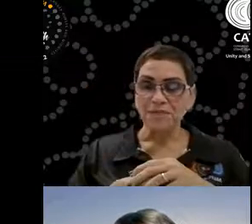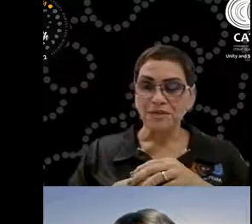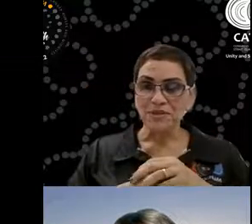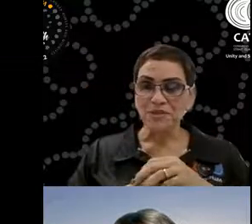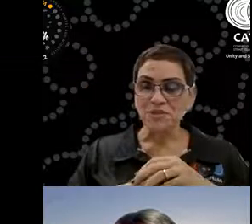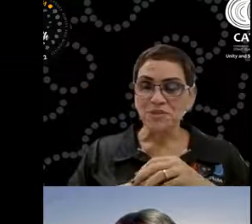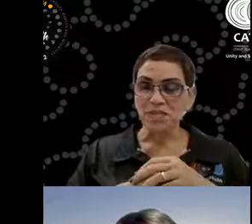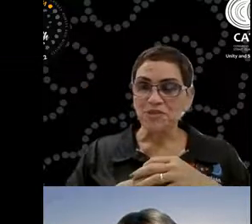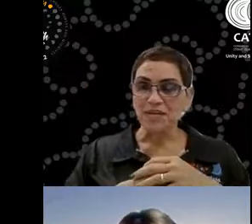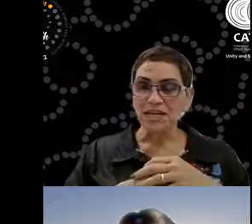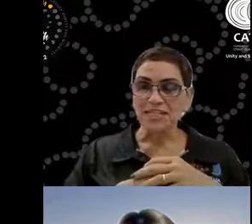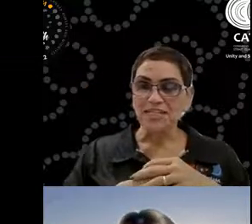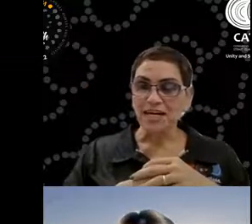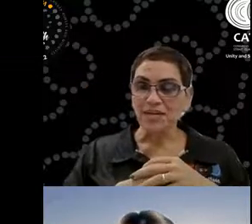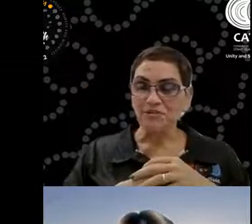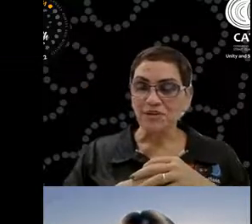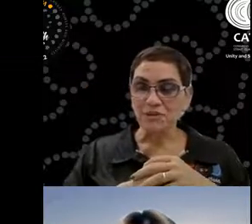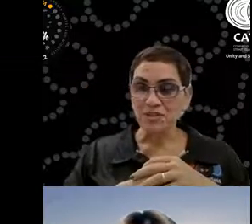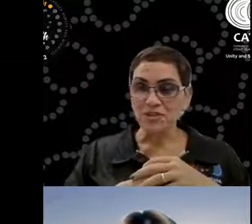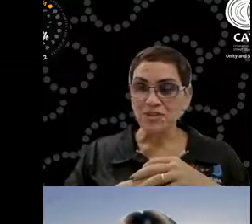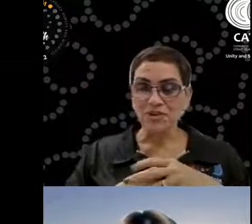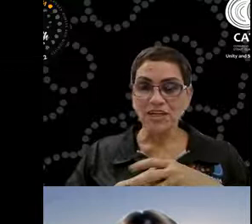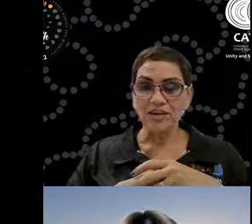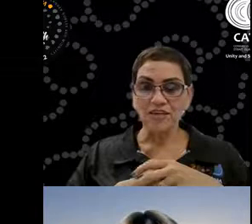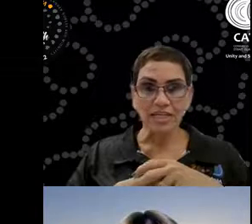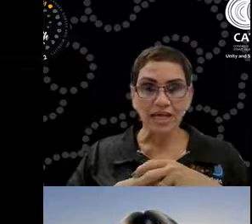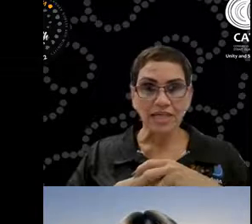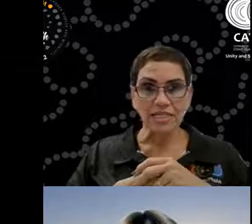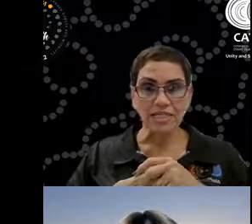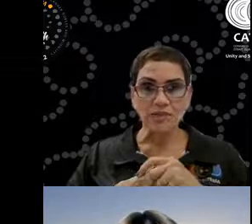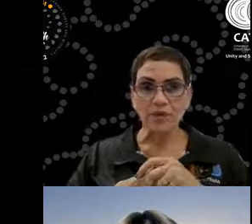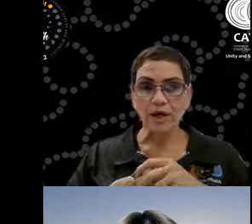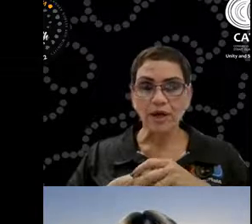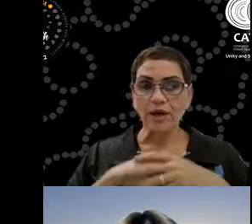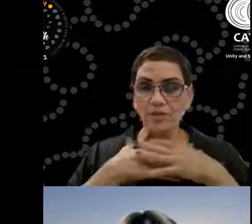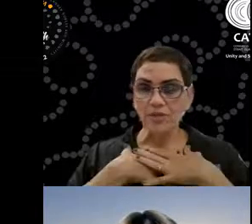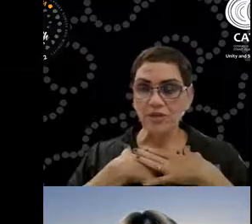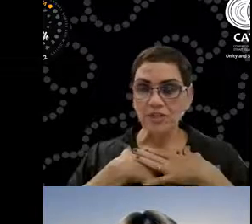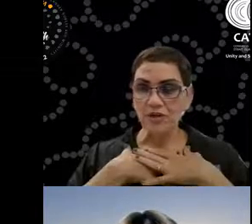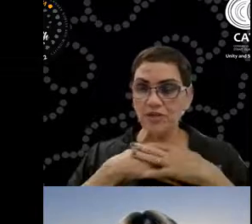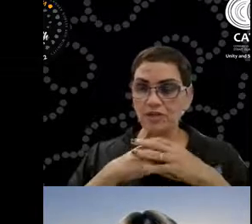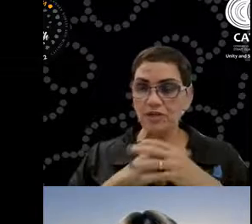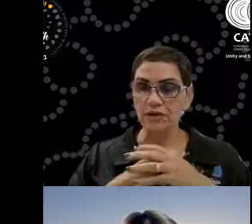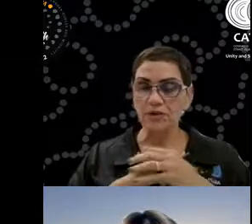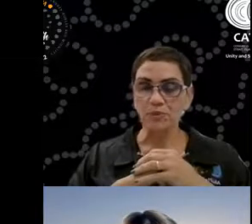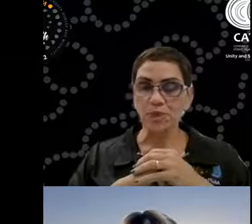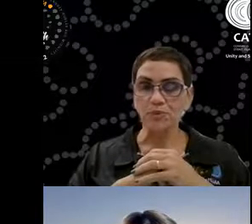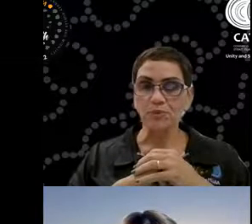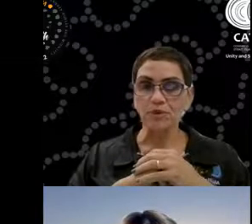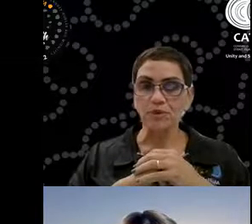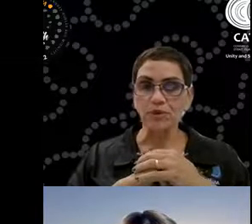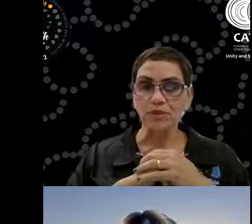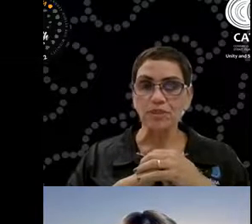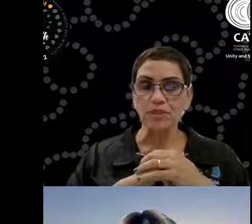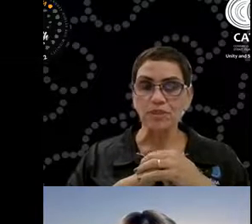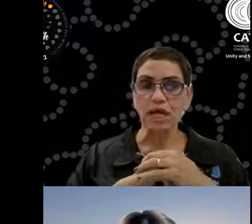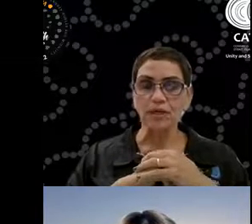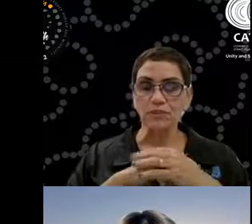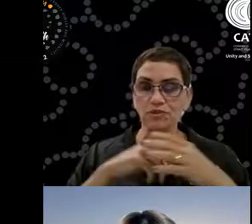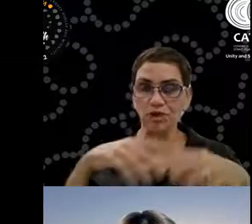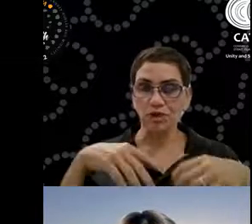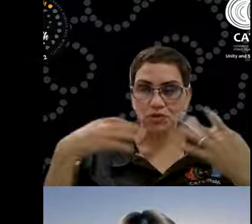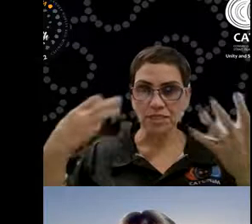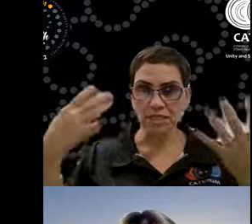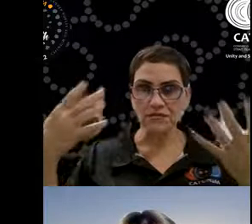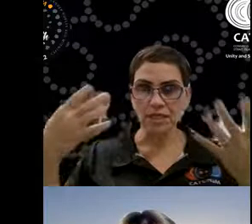years. So cultural safety training started very much in the early 1980s, and although Aboriginal and Torres Strait Islander people weren't